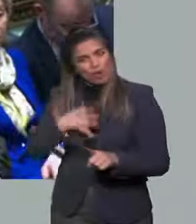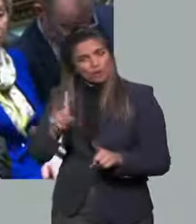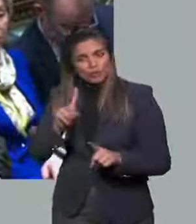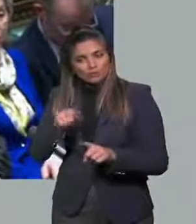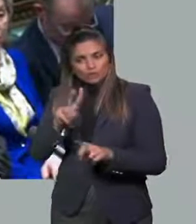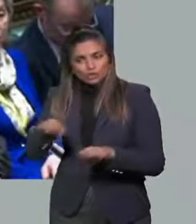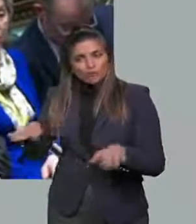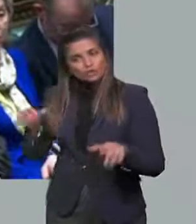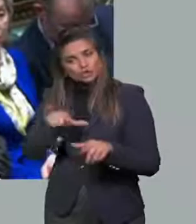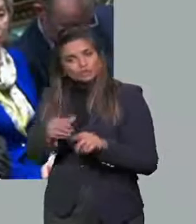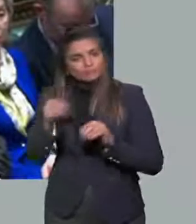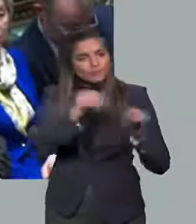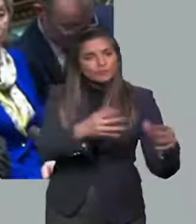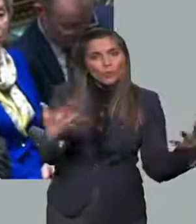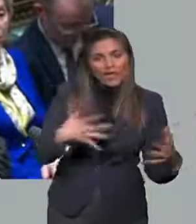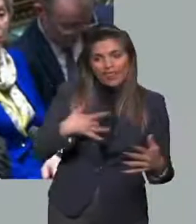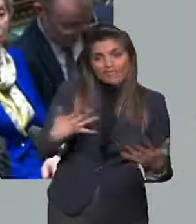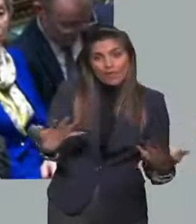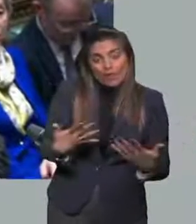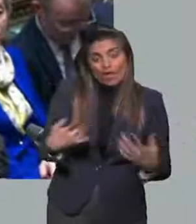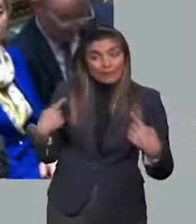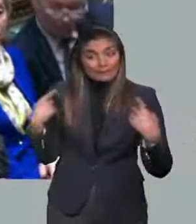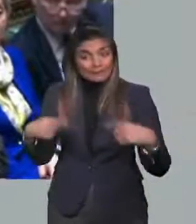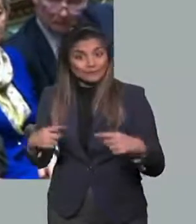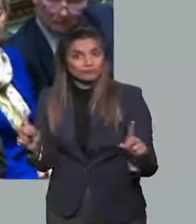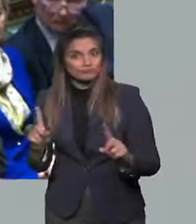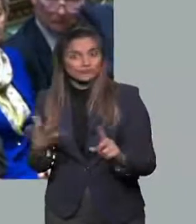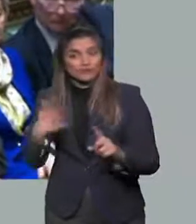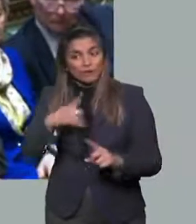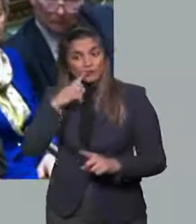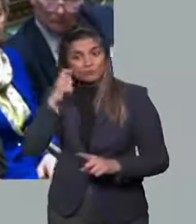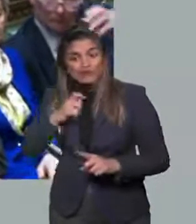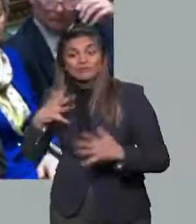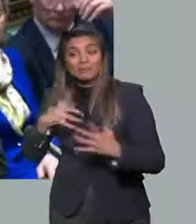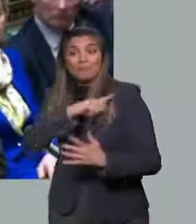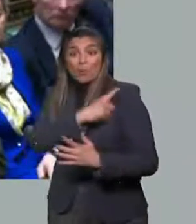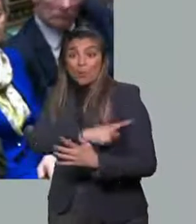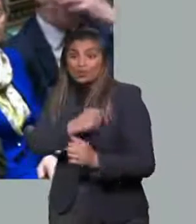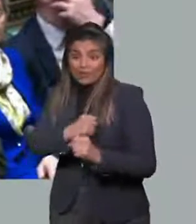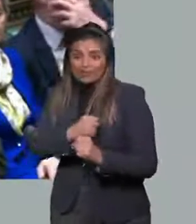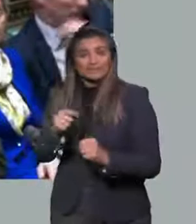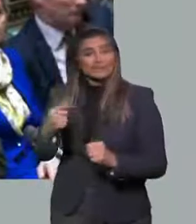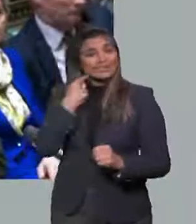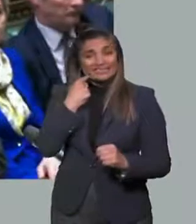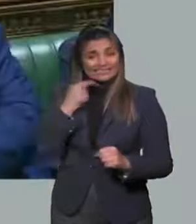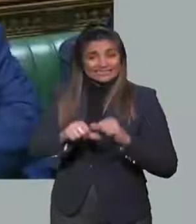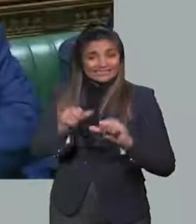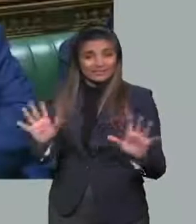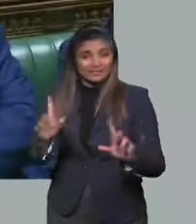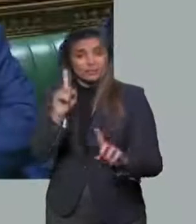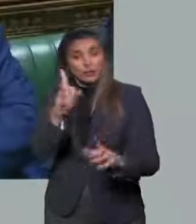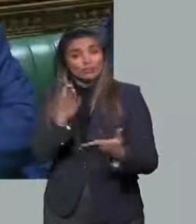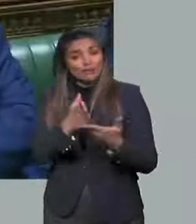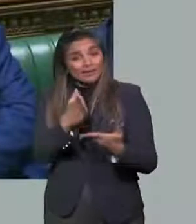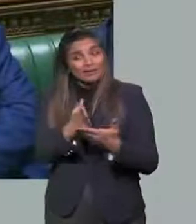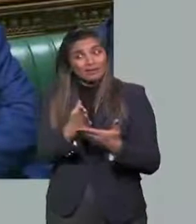go and should be living, whether any necessary permissions have been sought from the Ukrainian and/or Polish governments. This isn't actually about bureaucracy, it's